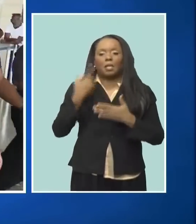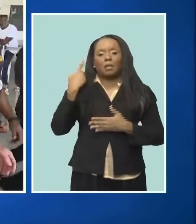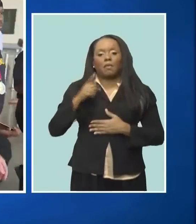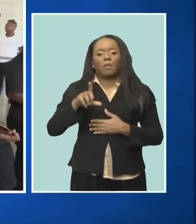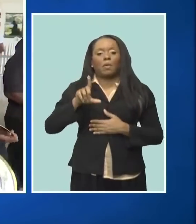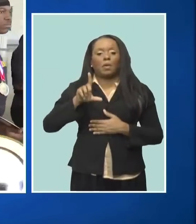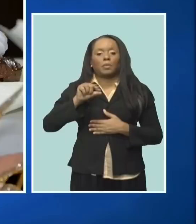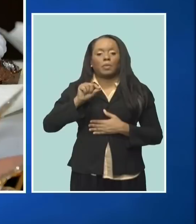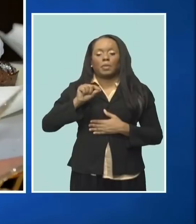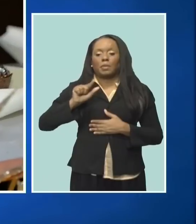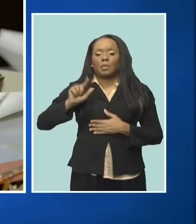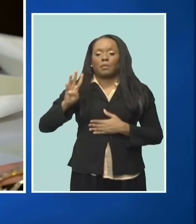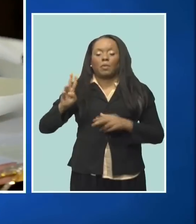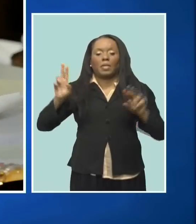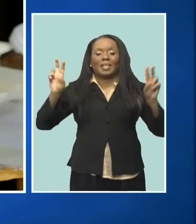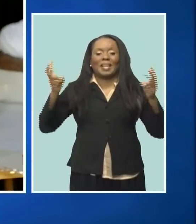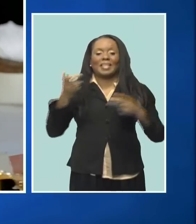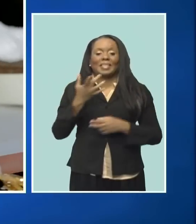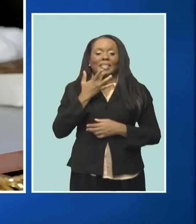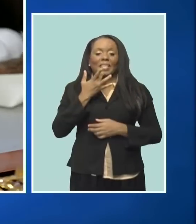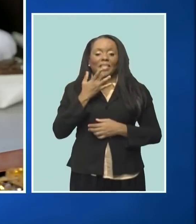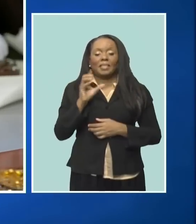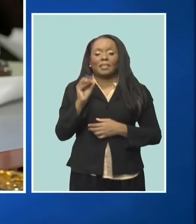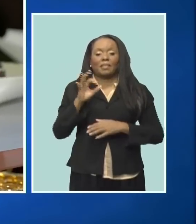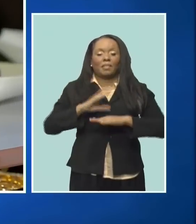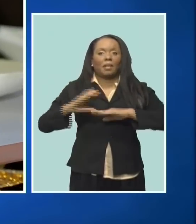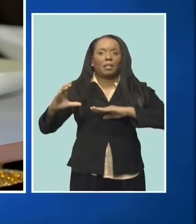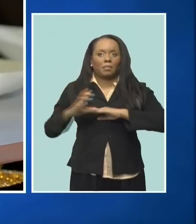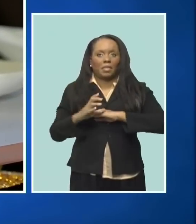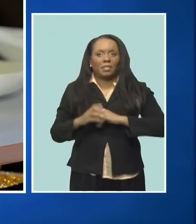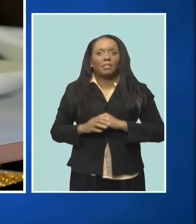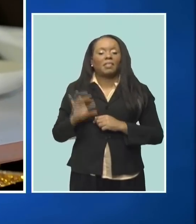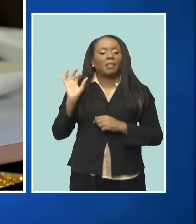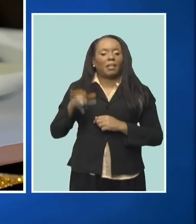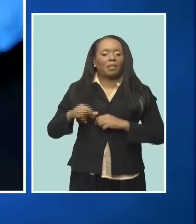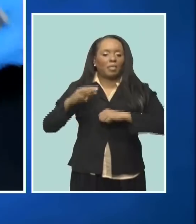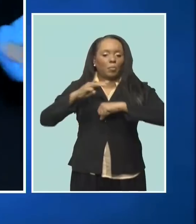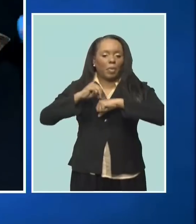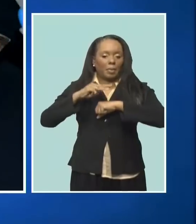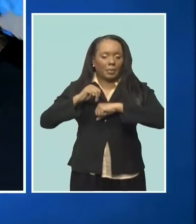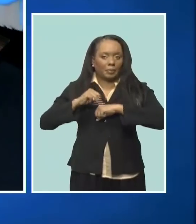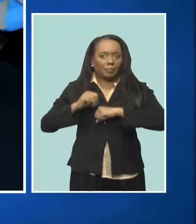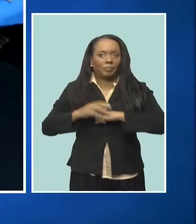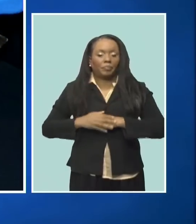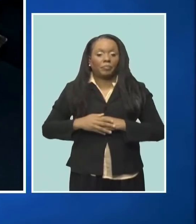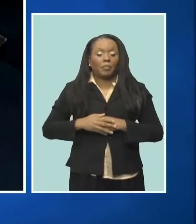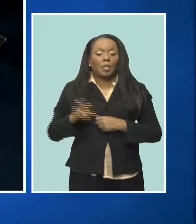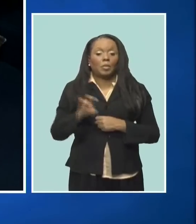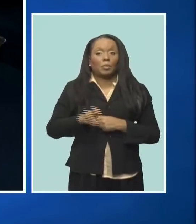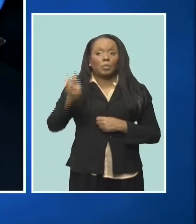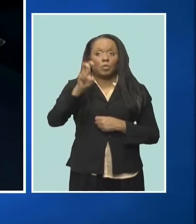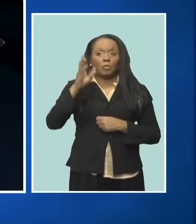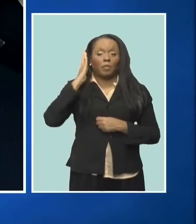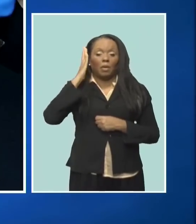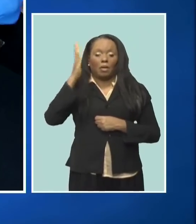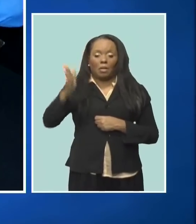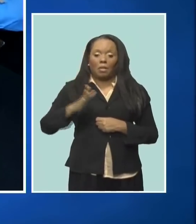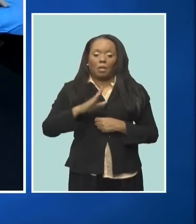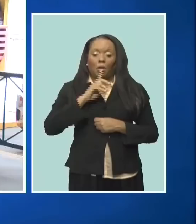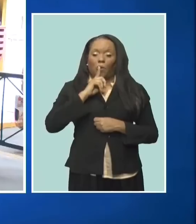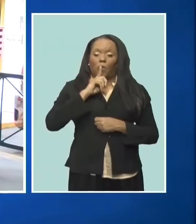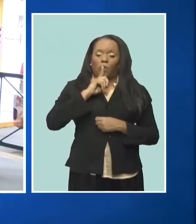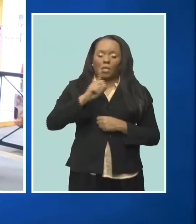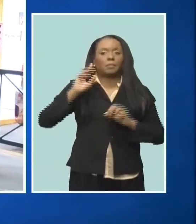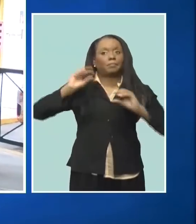of Taste of the Caribbean, held in November in Miami, in Florida. Mr. Griffith believes the future of tourism in Barbados is looking